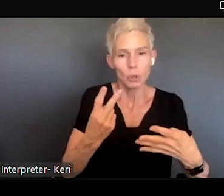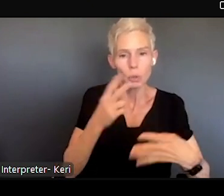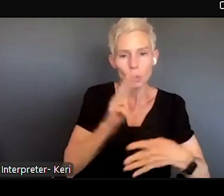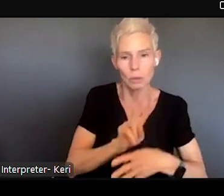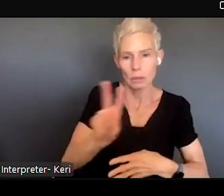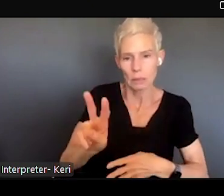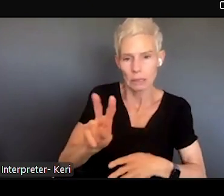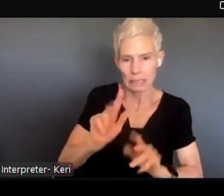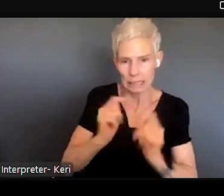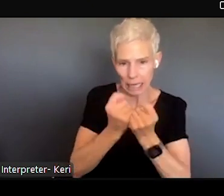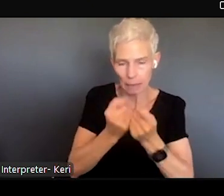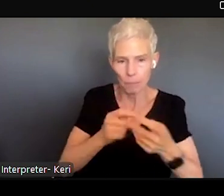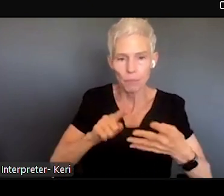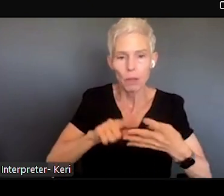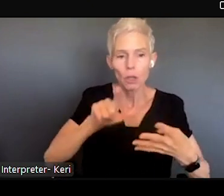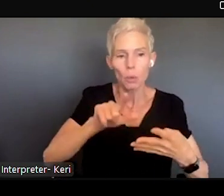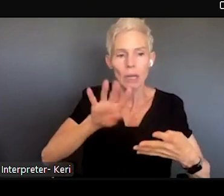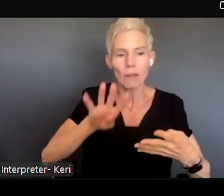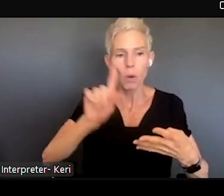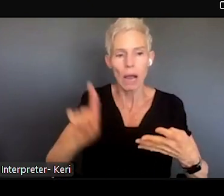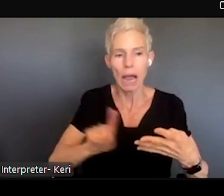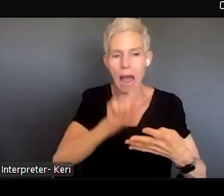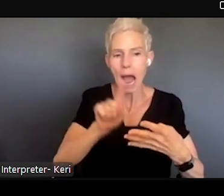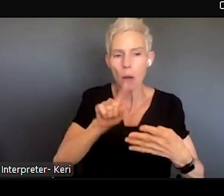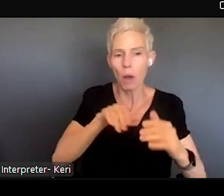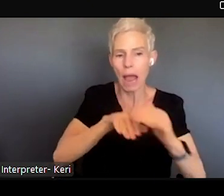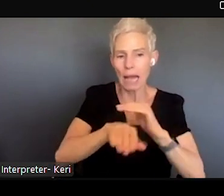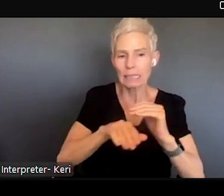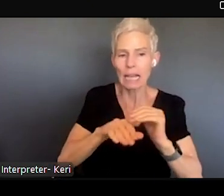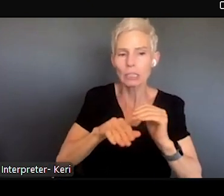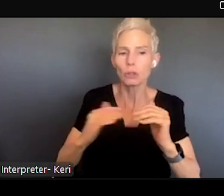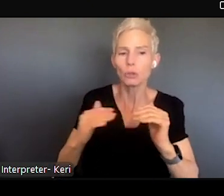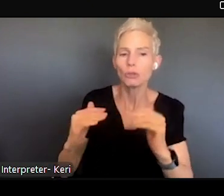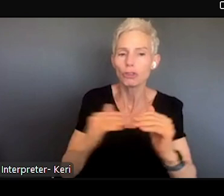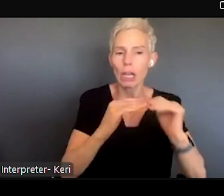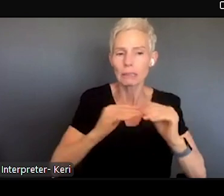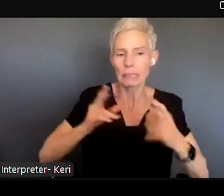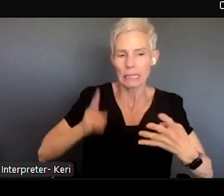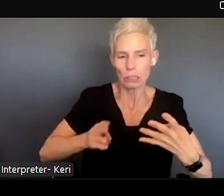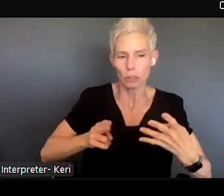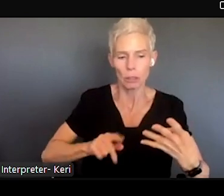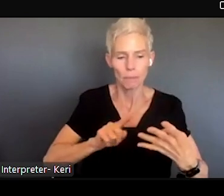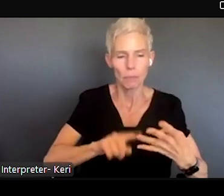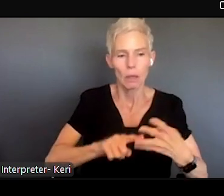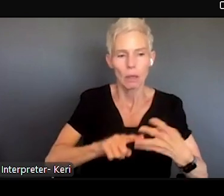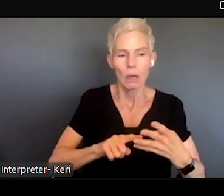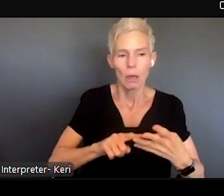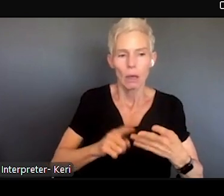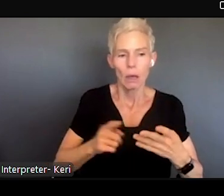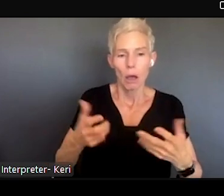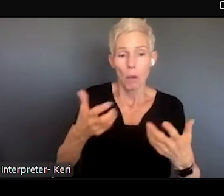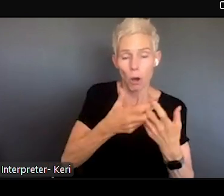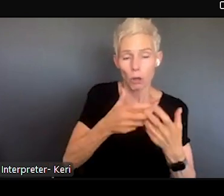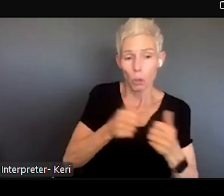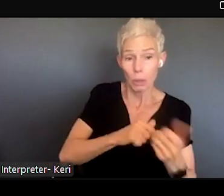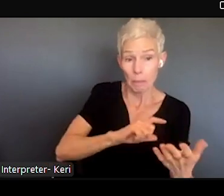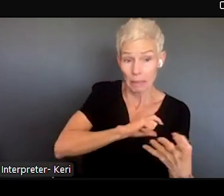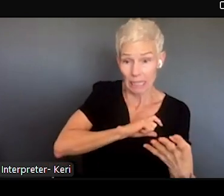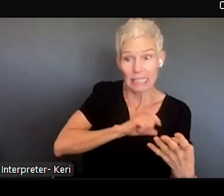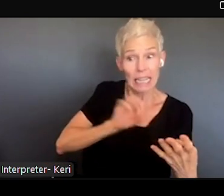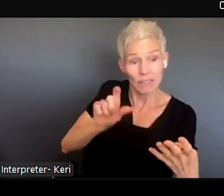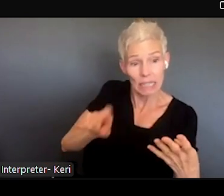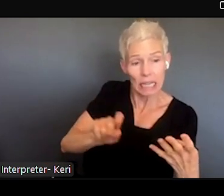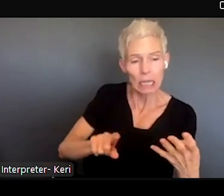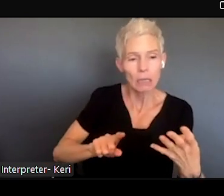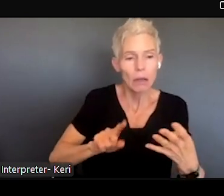teams. B, 24-hour access to justice history. C, partner with police if needed.